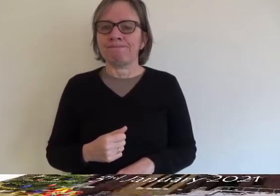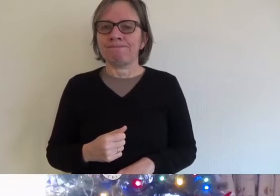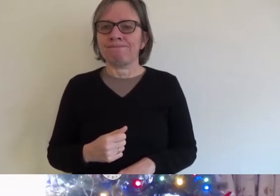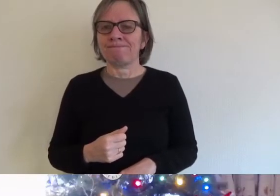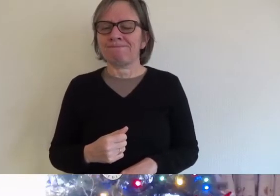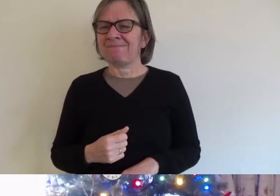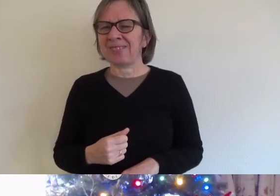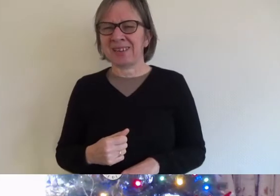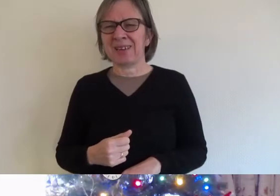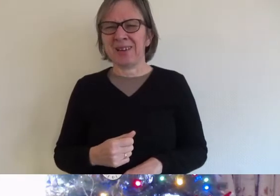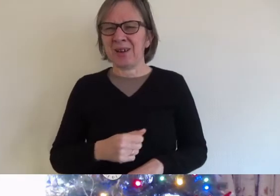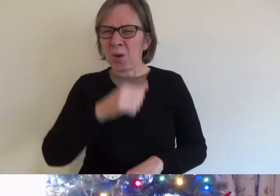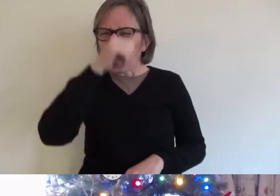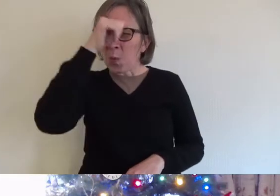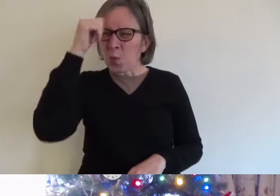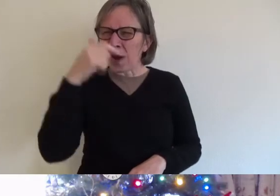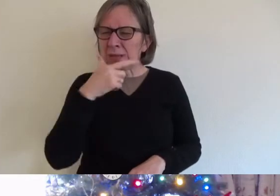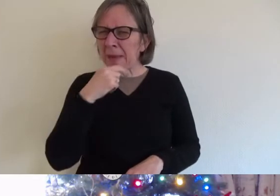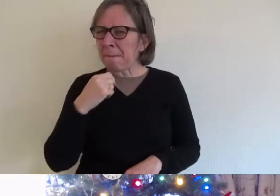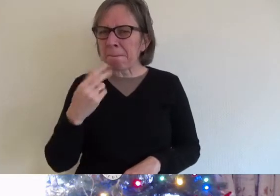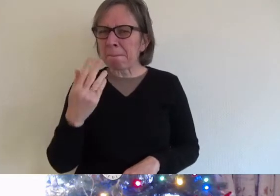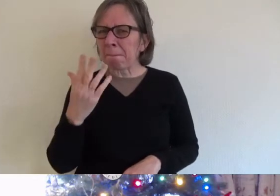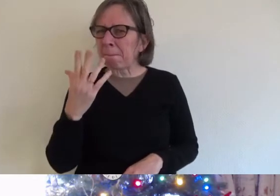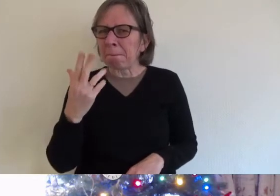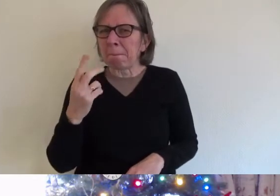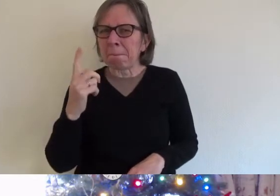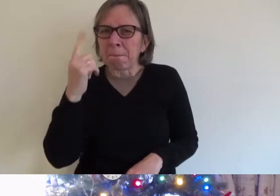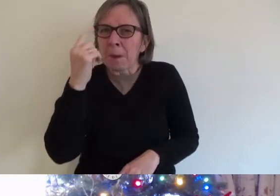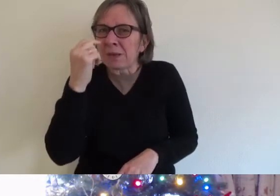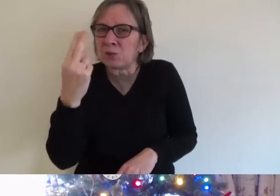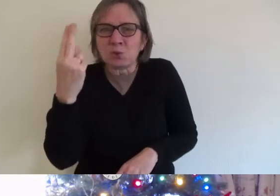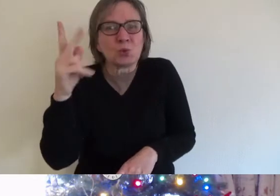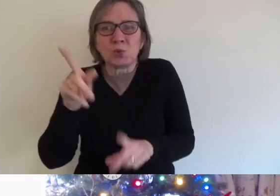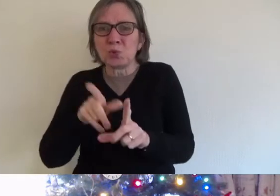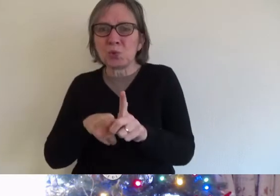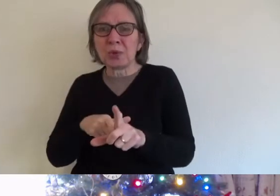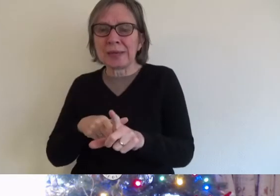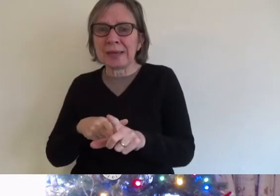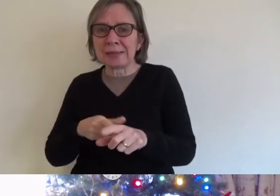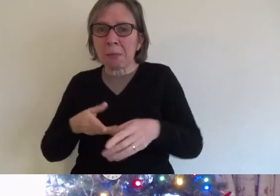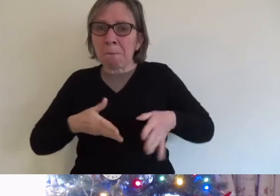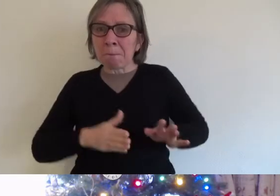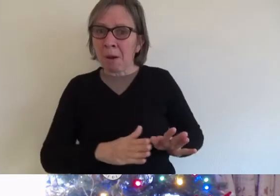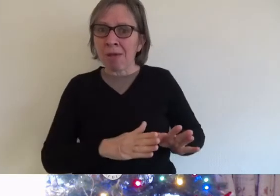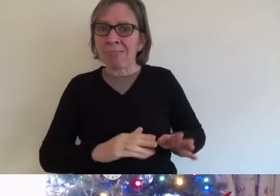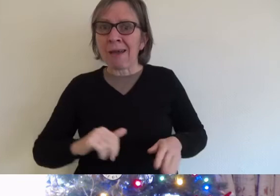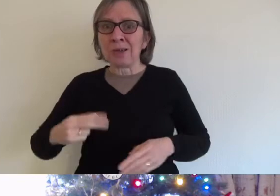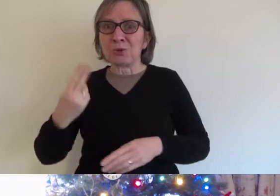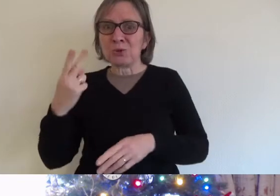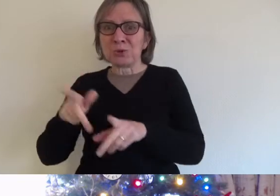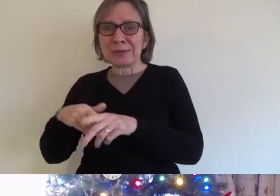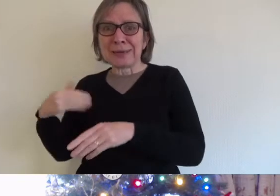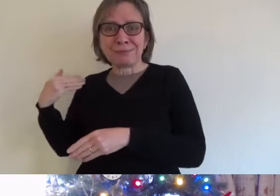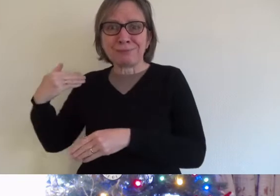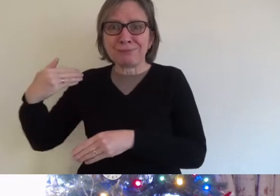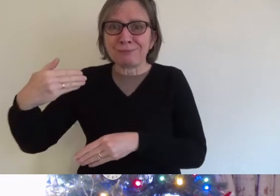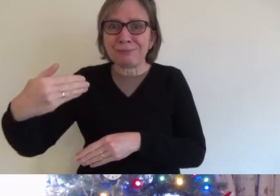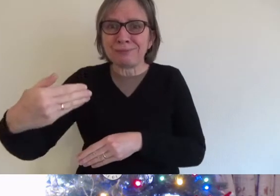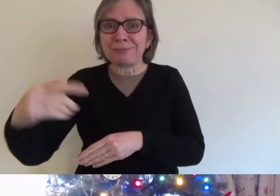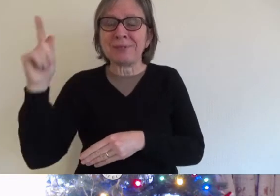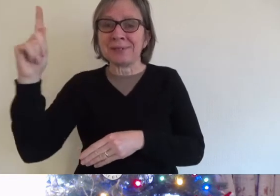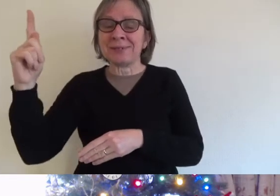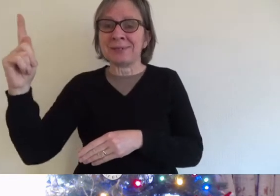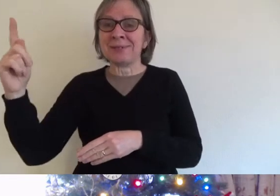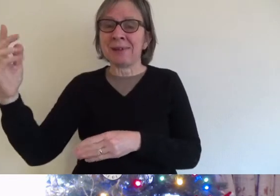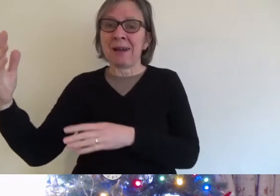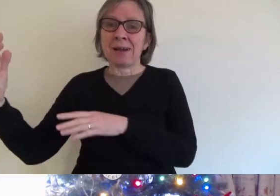anything up to 2 years after Jesus was born when the wise men came to visit. They didn't come to see Jesus